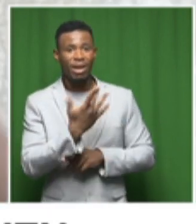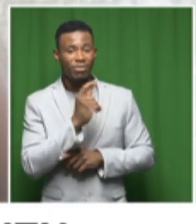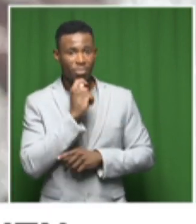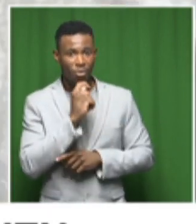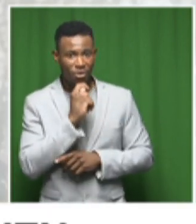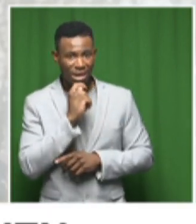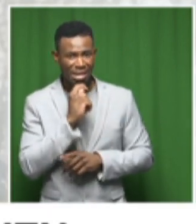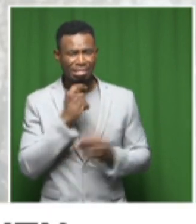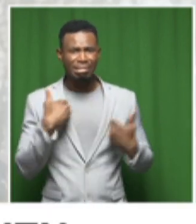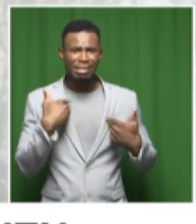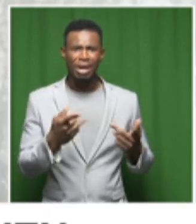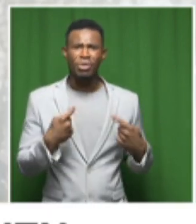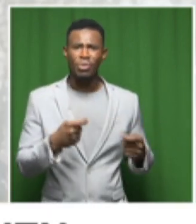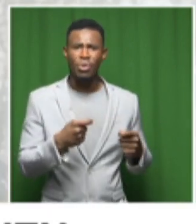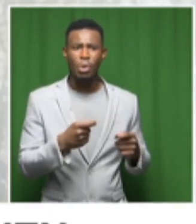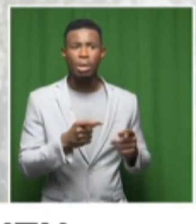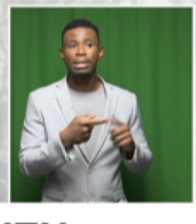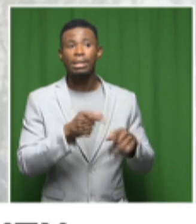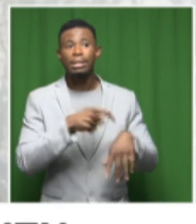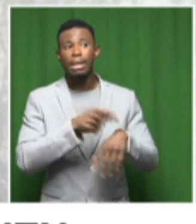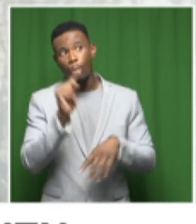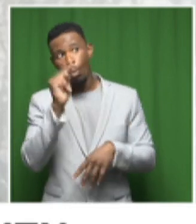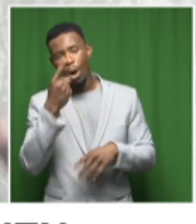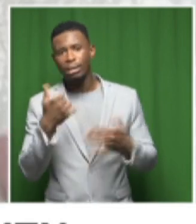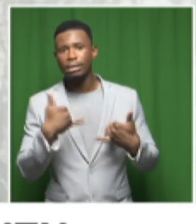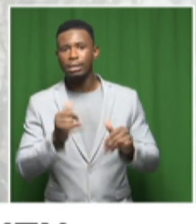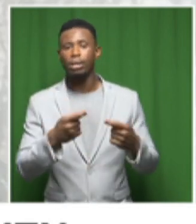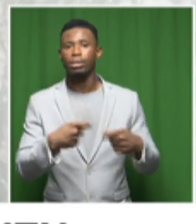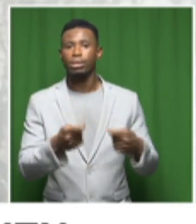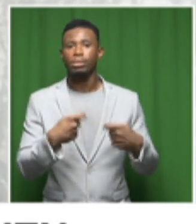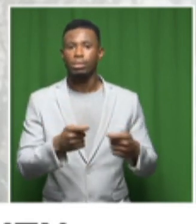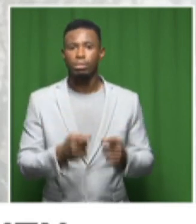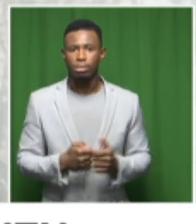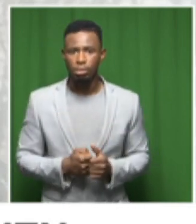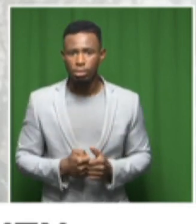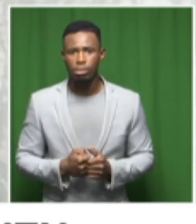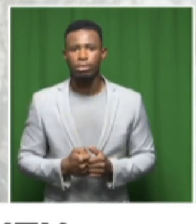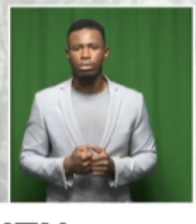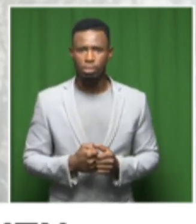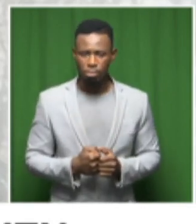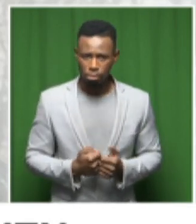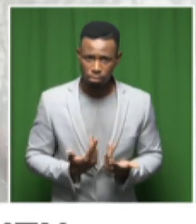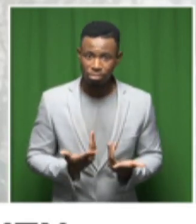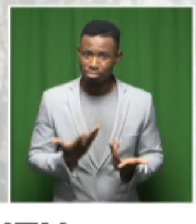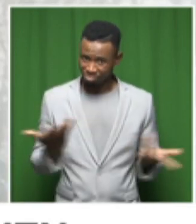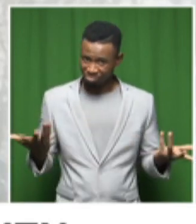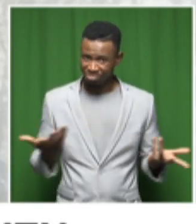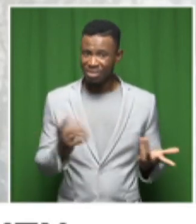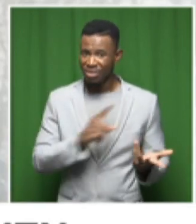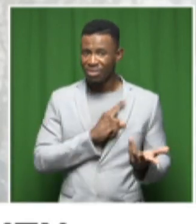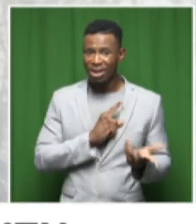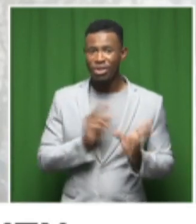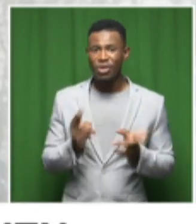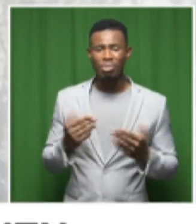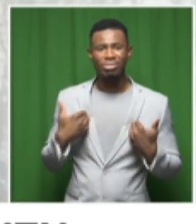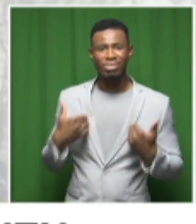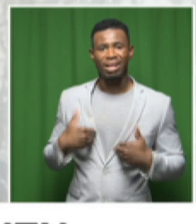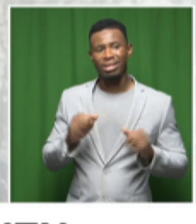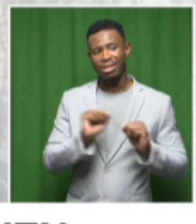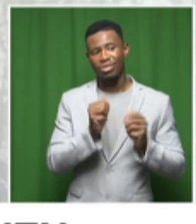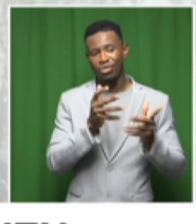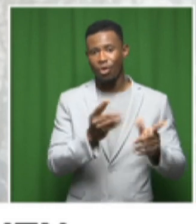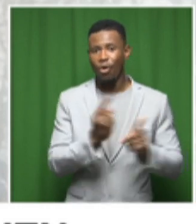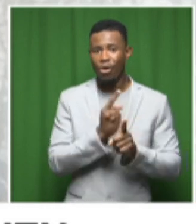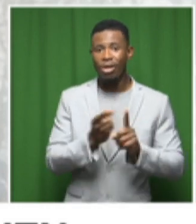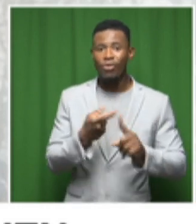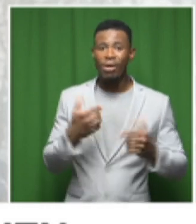morning. By 1 o'clock, she's still cooking. But it's because of, so it was a normal Sunday routine. But those